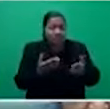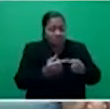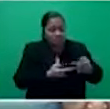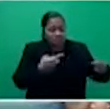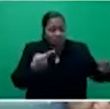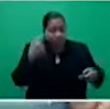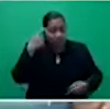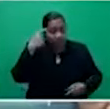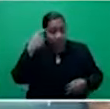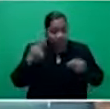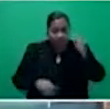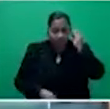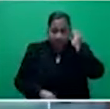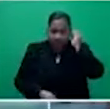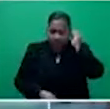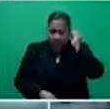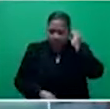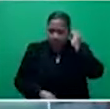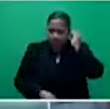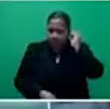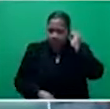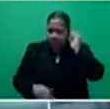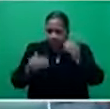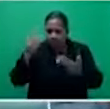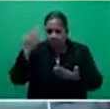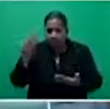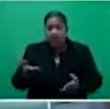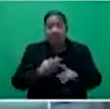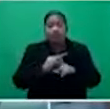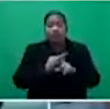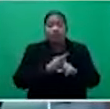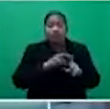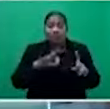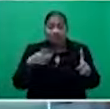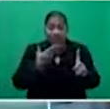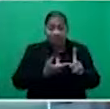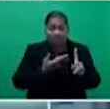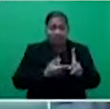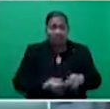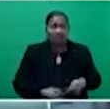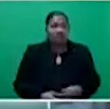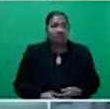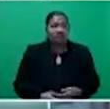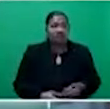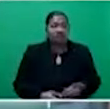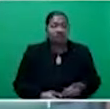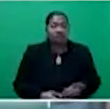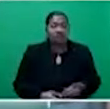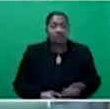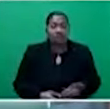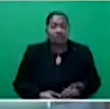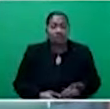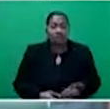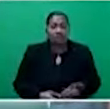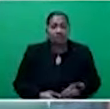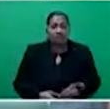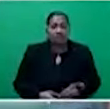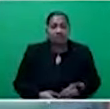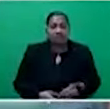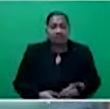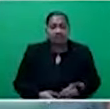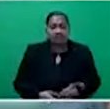Honourable Kurindrani, who I'll be referring to a few instances in today's speech, said that the reason